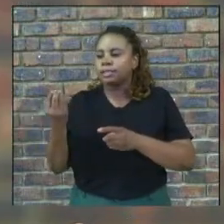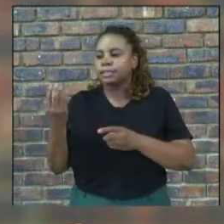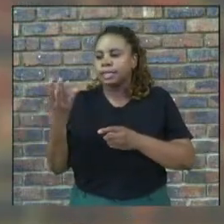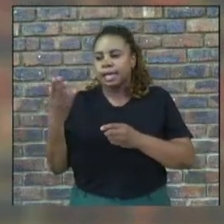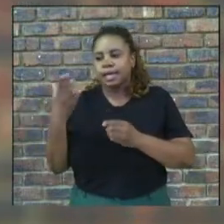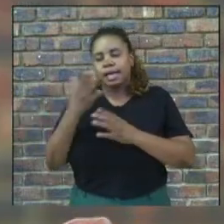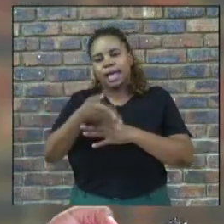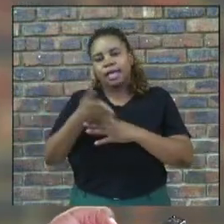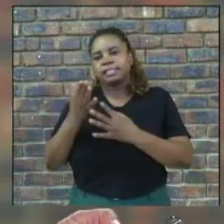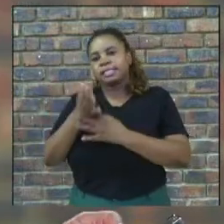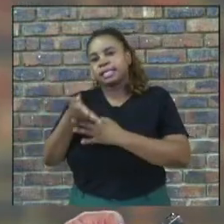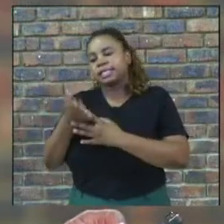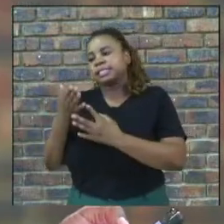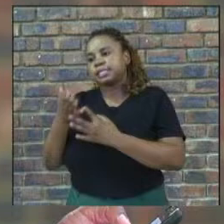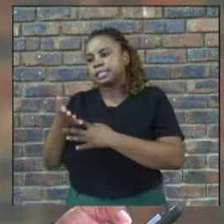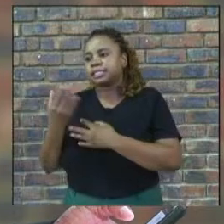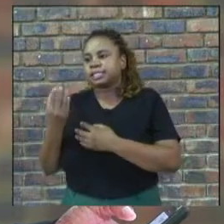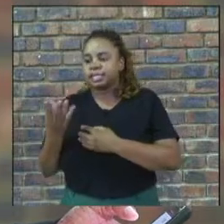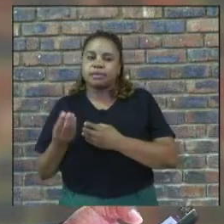Kasi umnotha ina office.